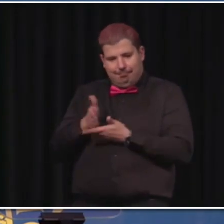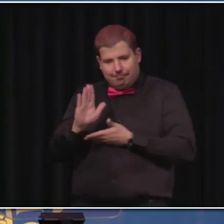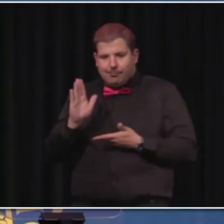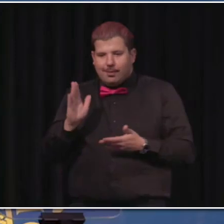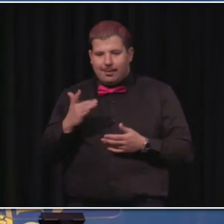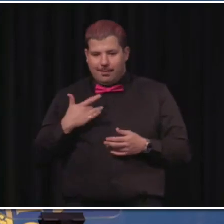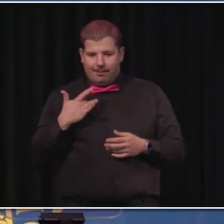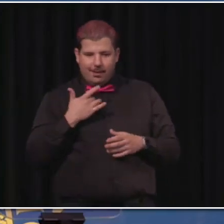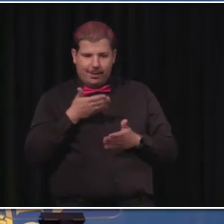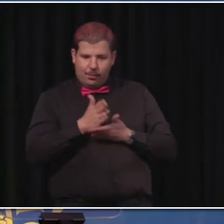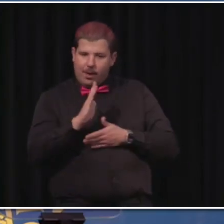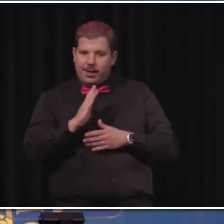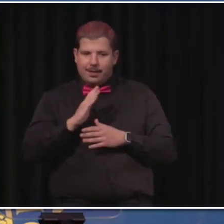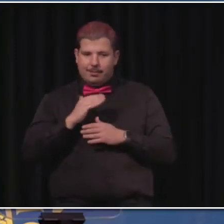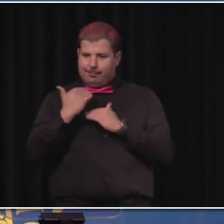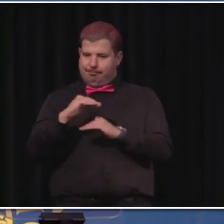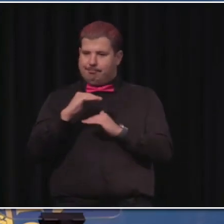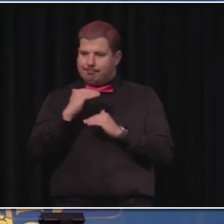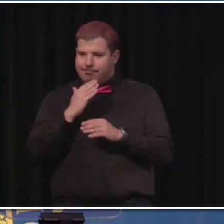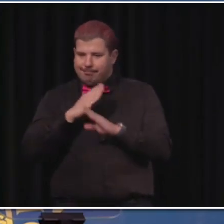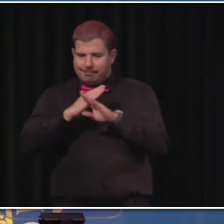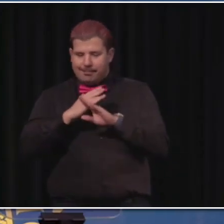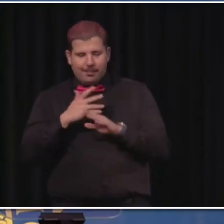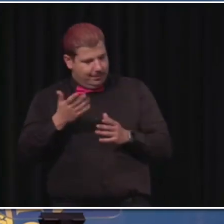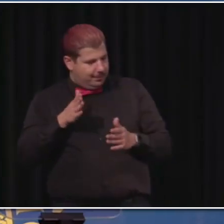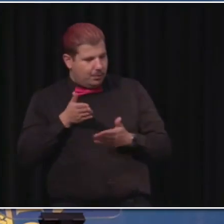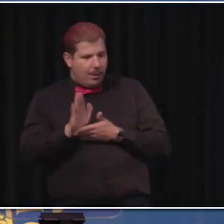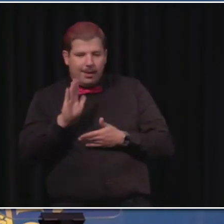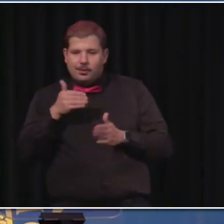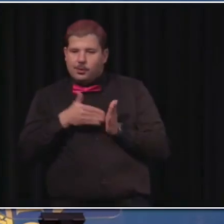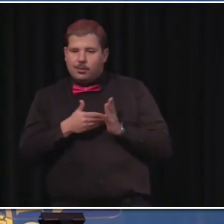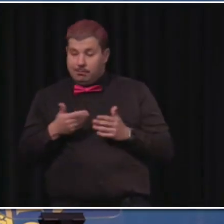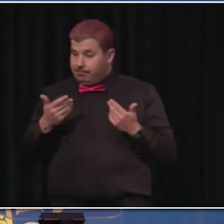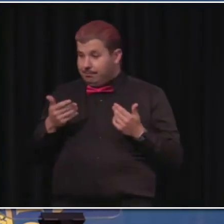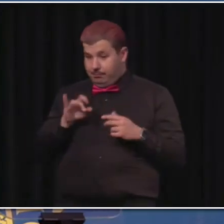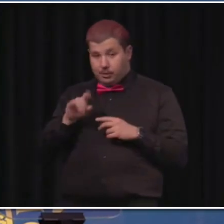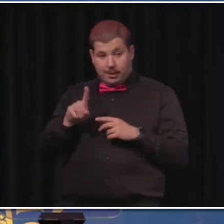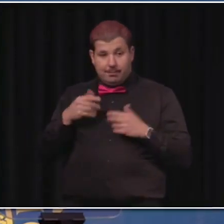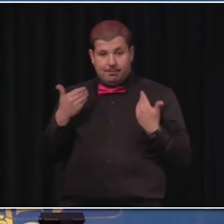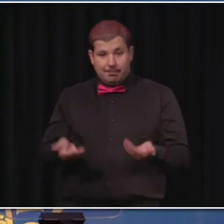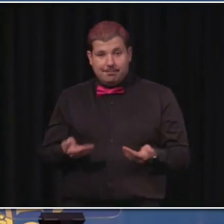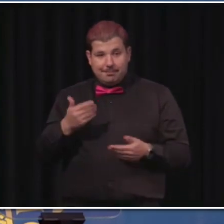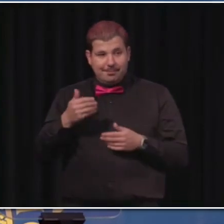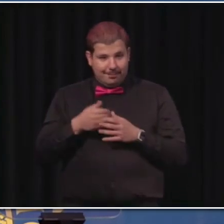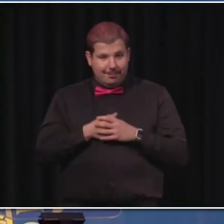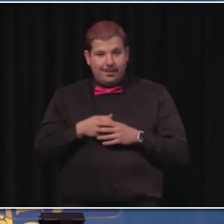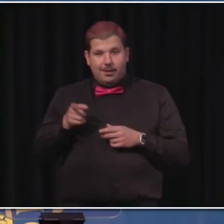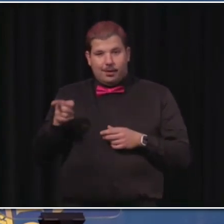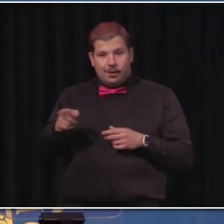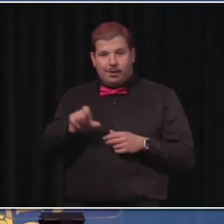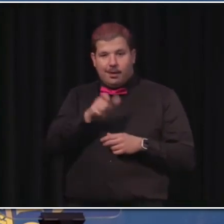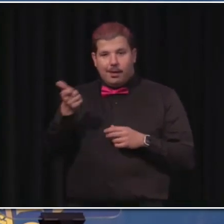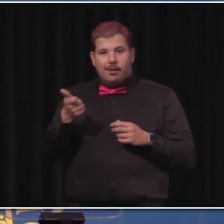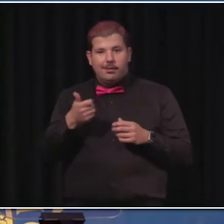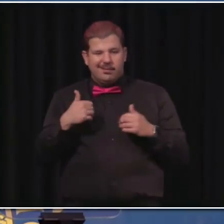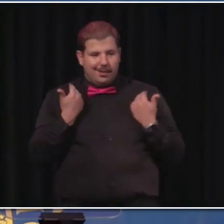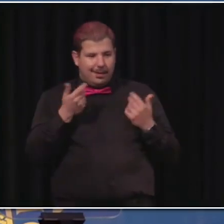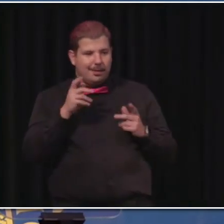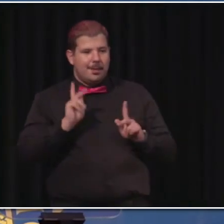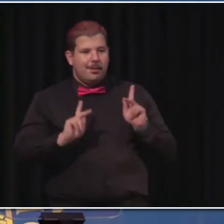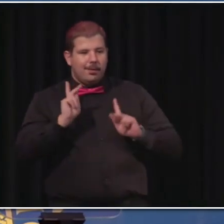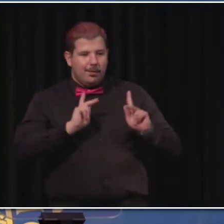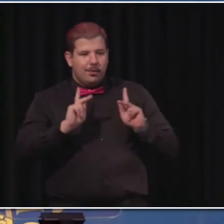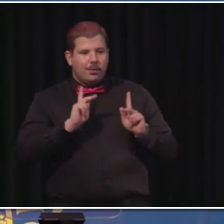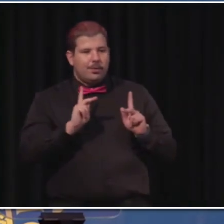been infringed upon, it's your right to sue. And so she did. She did. So she and others, young people, were the plaintiffs, and they